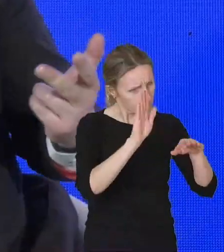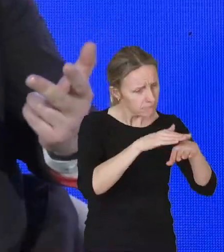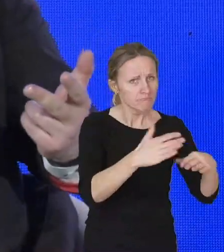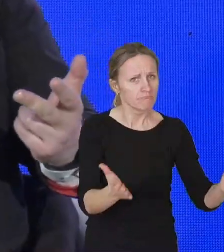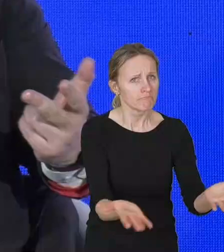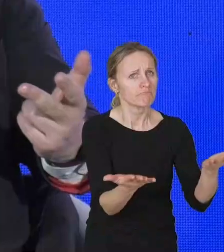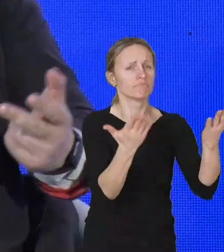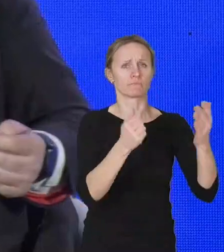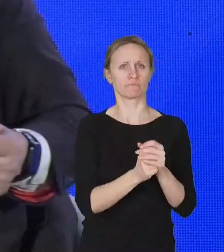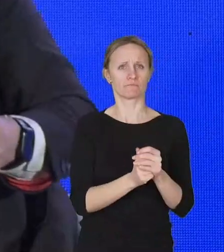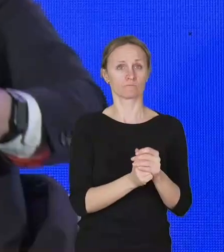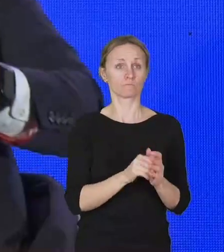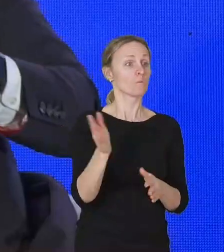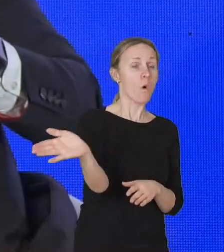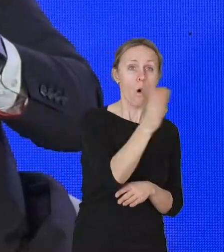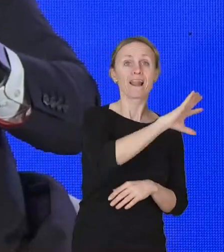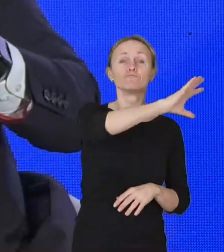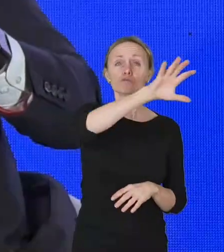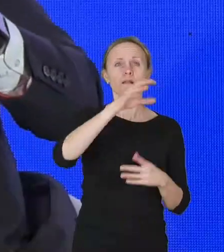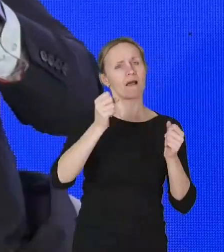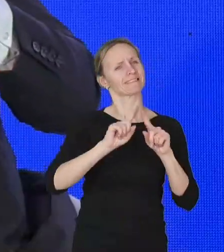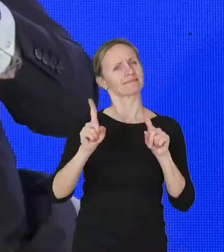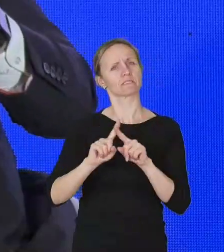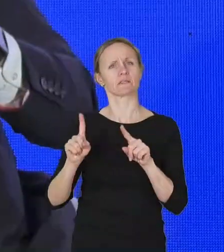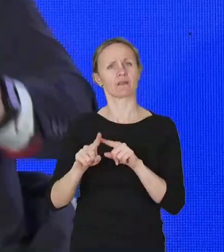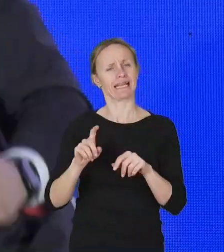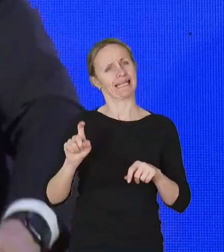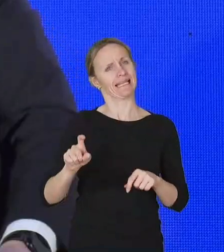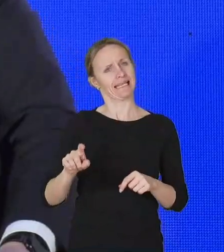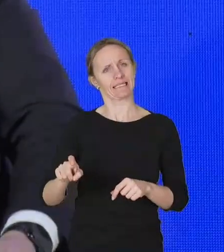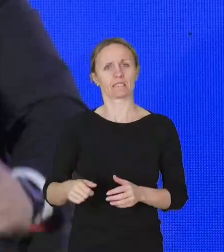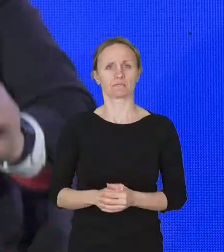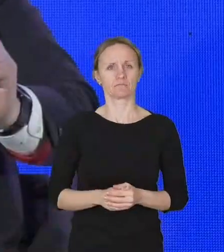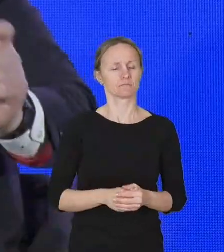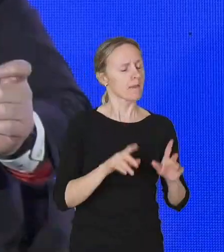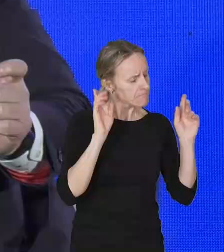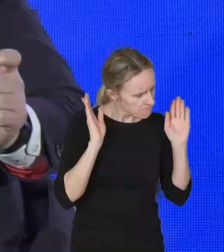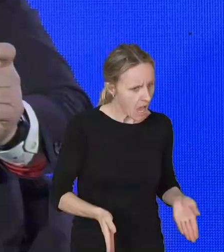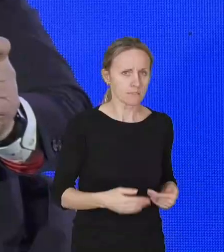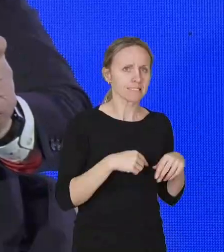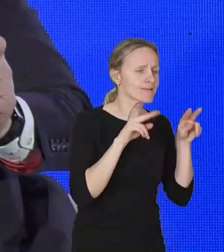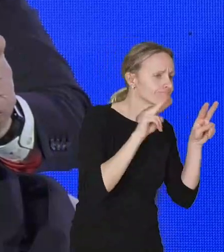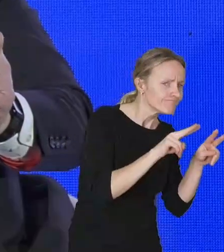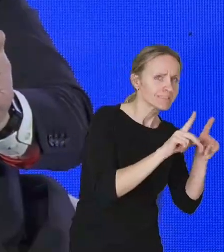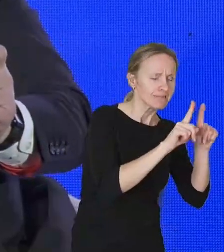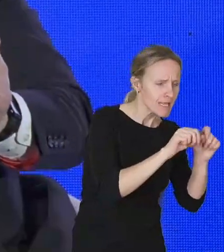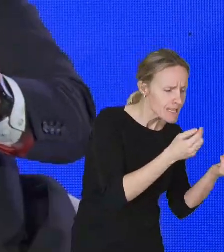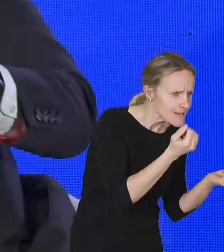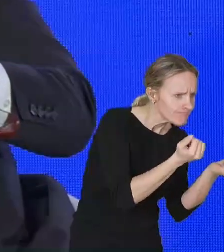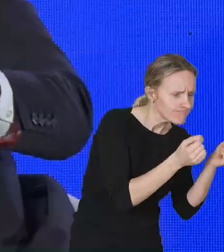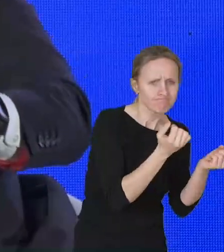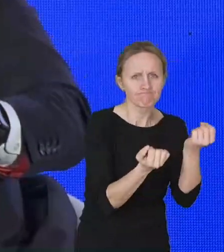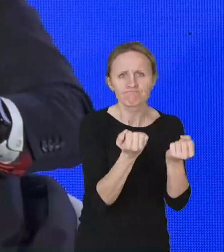our evaluations show that, particularly in the most developed regions, these structural investments